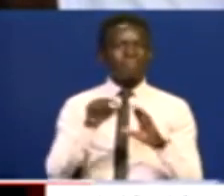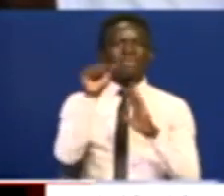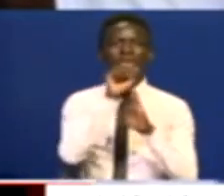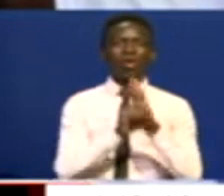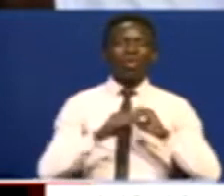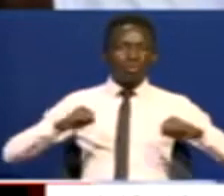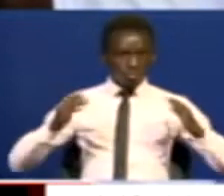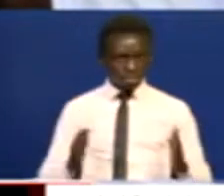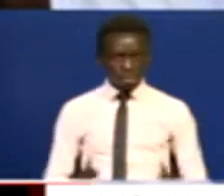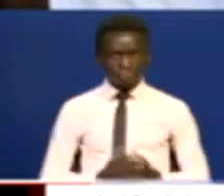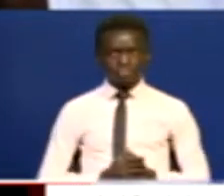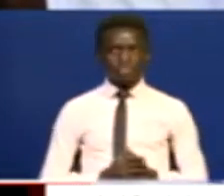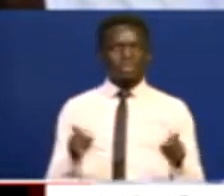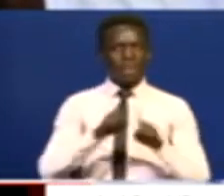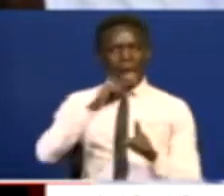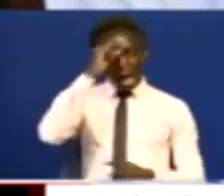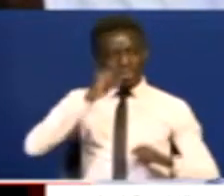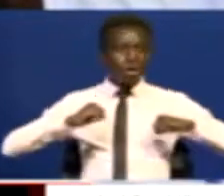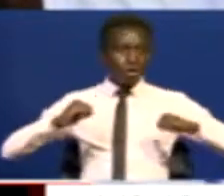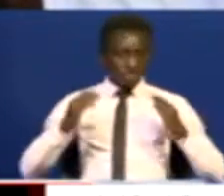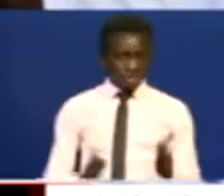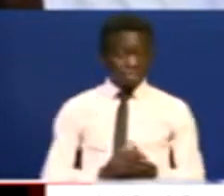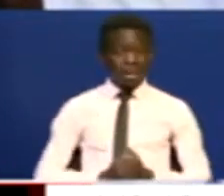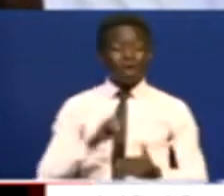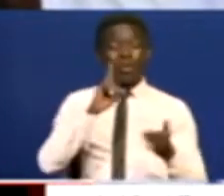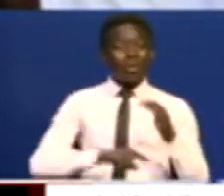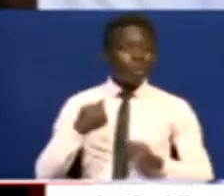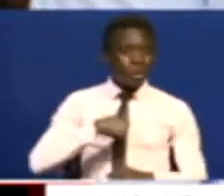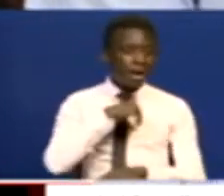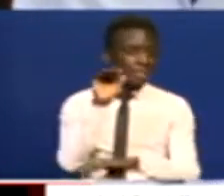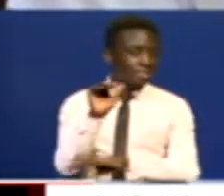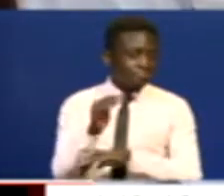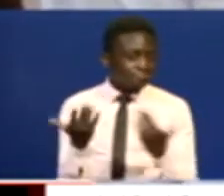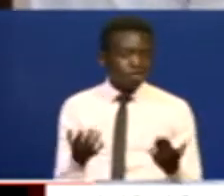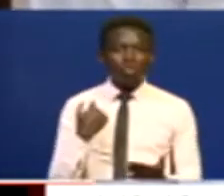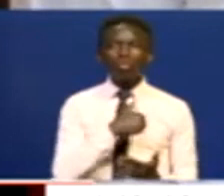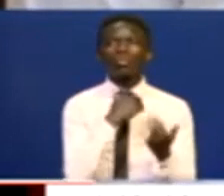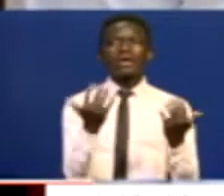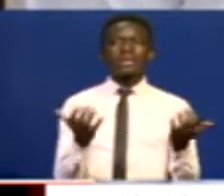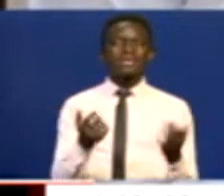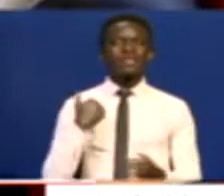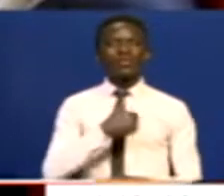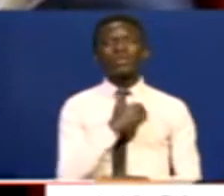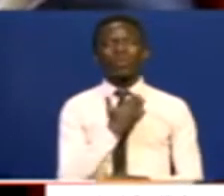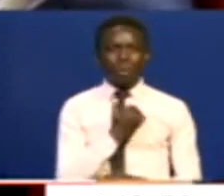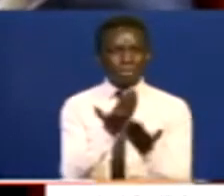officers as other national state officers. And what they're asking is not in vain. We need them to listen